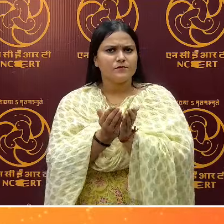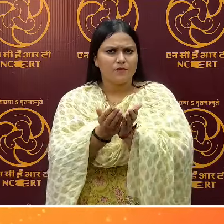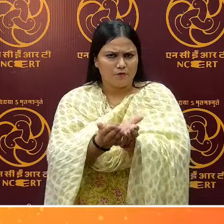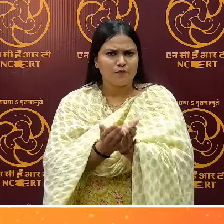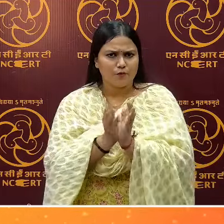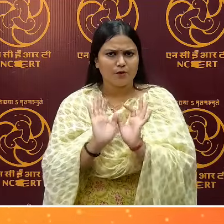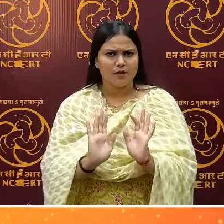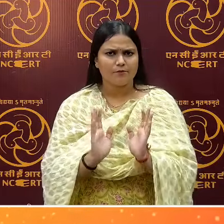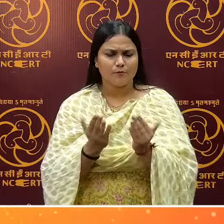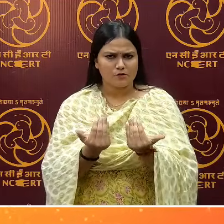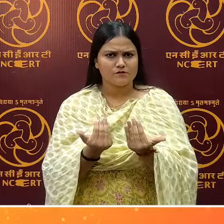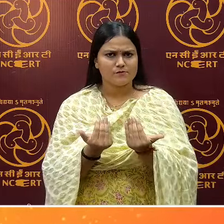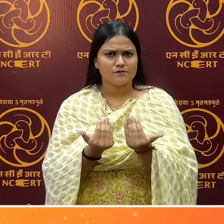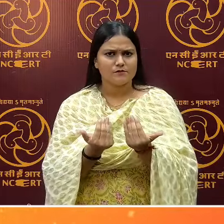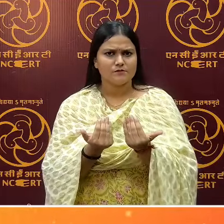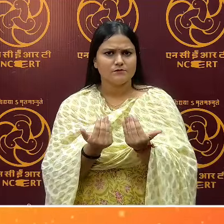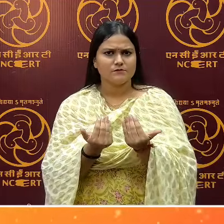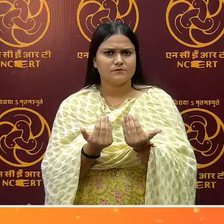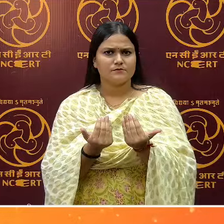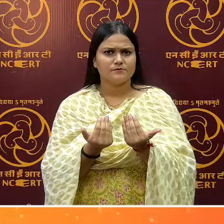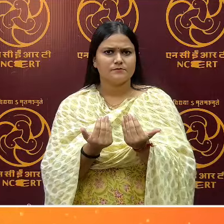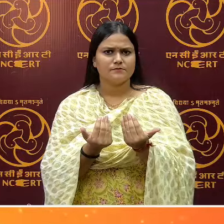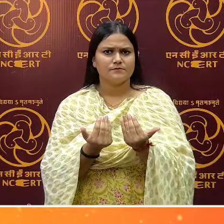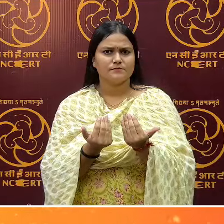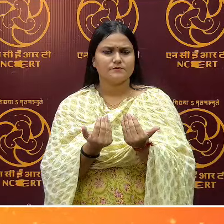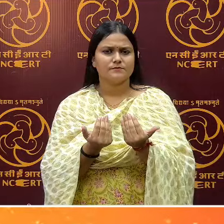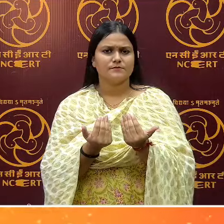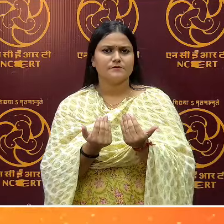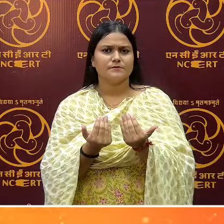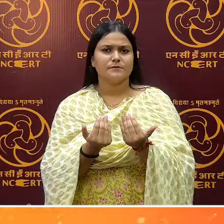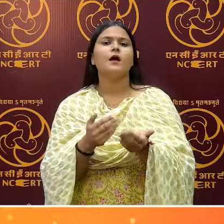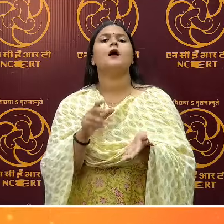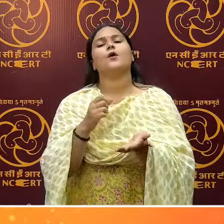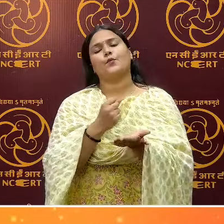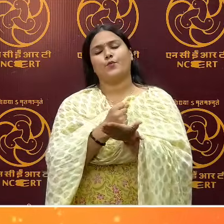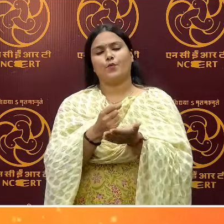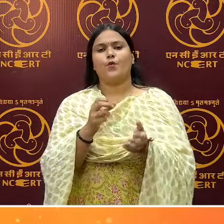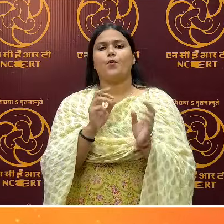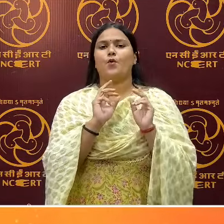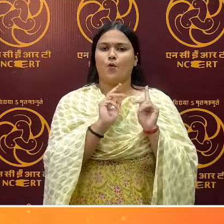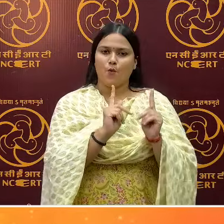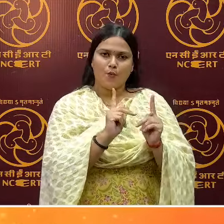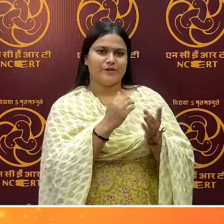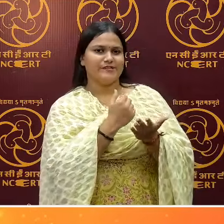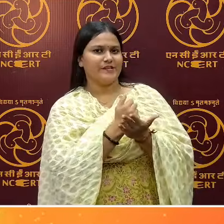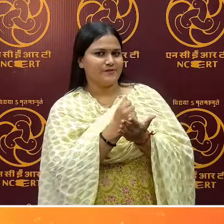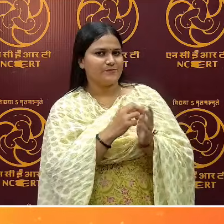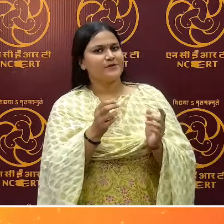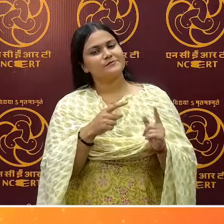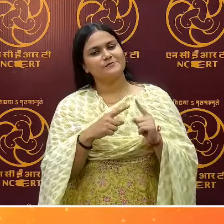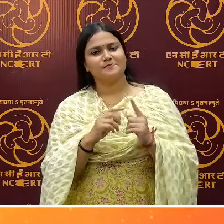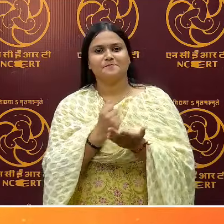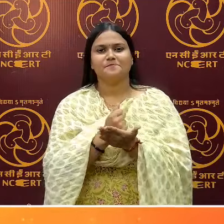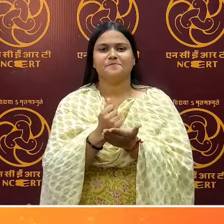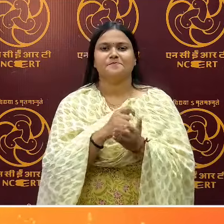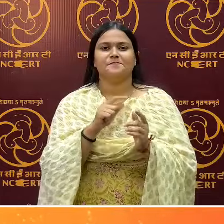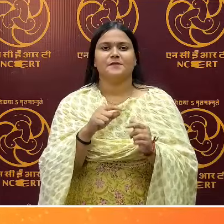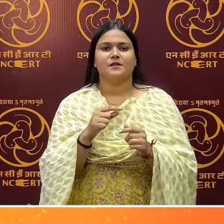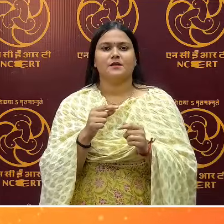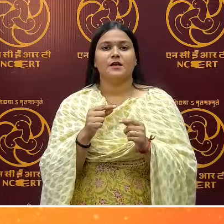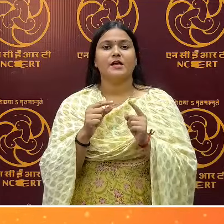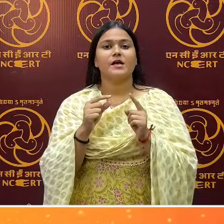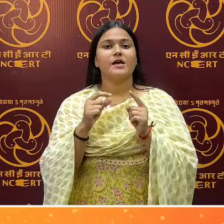water. Why is that so? Let us try this activity and see for ourselves. Okay, okay. So safety